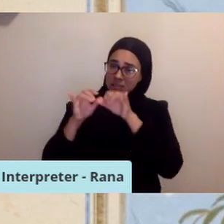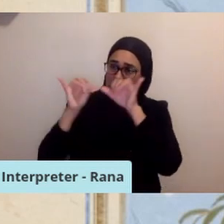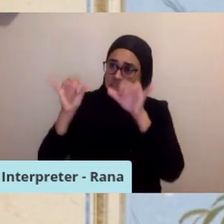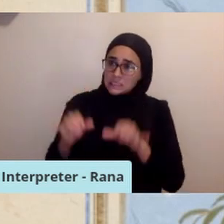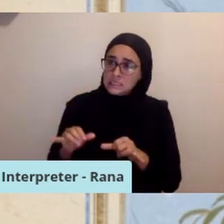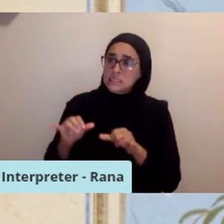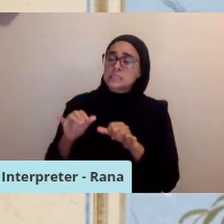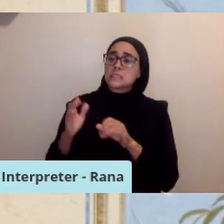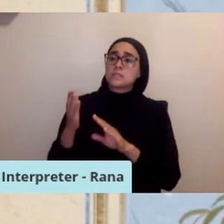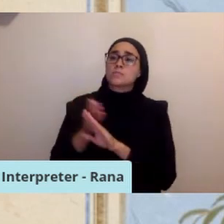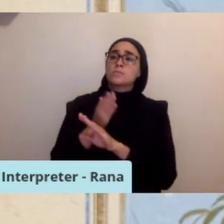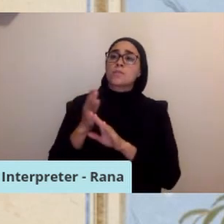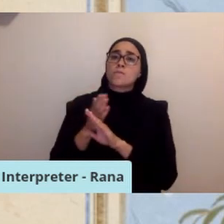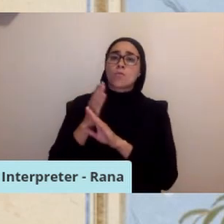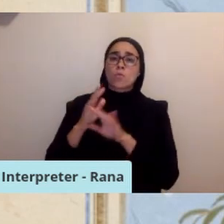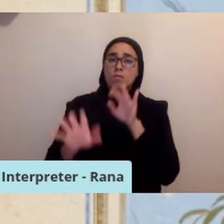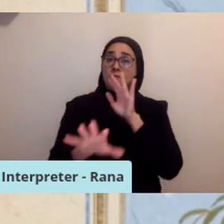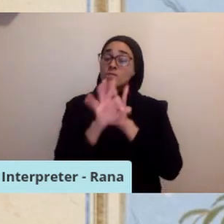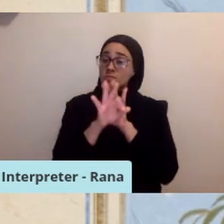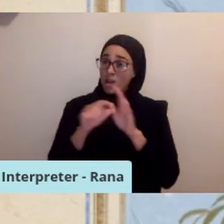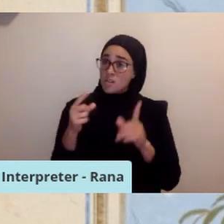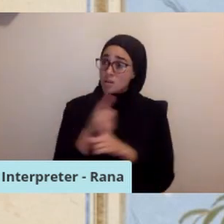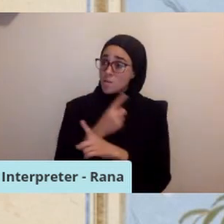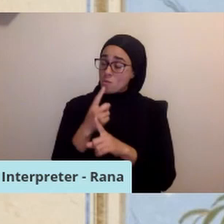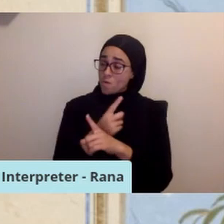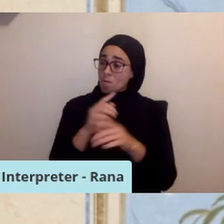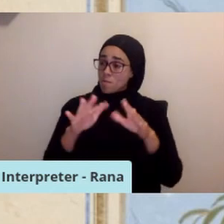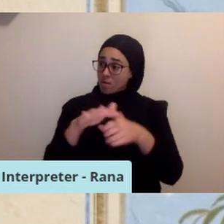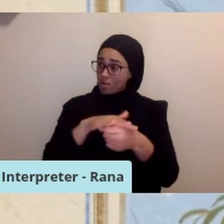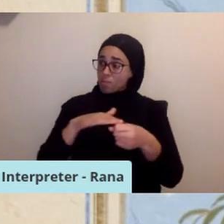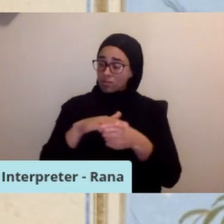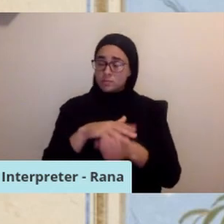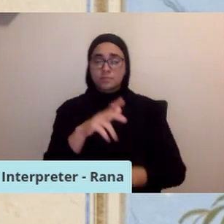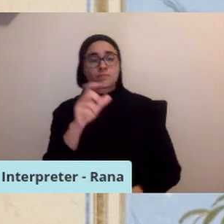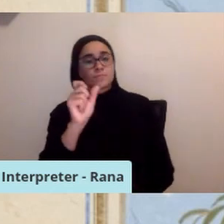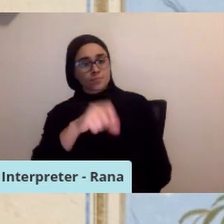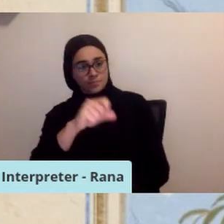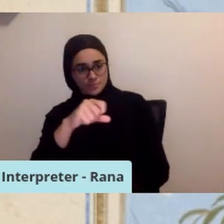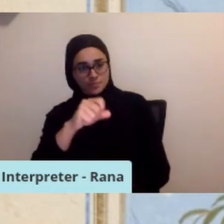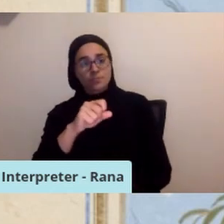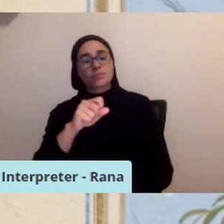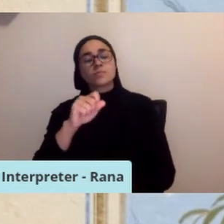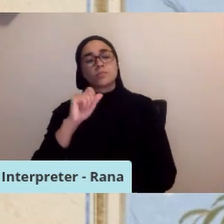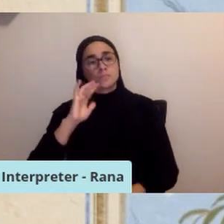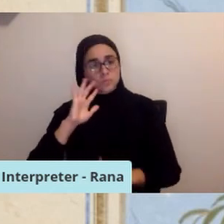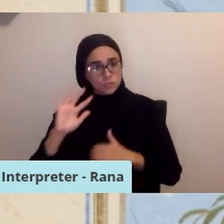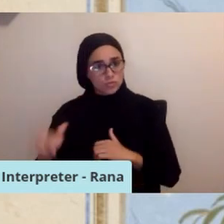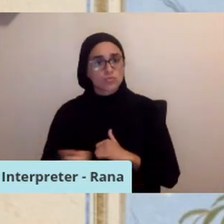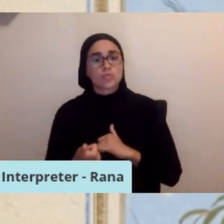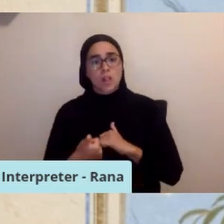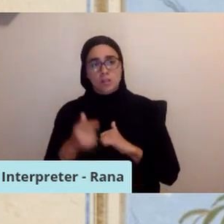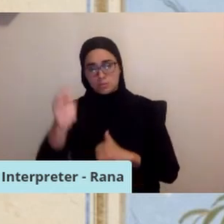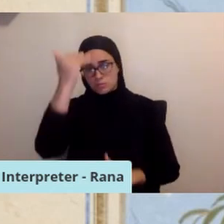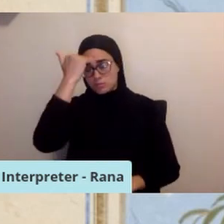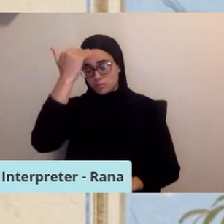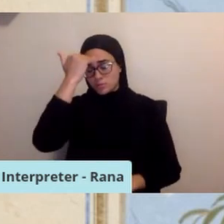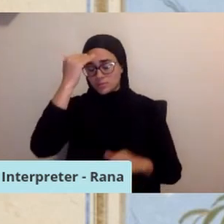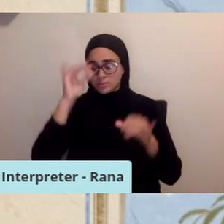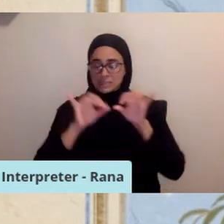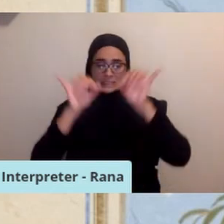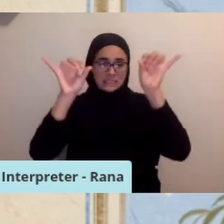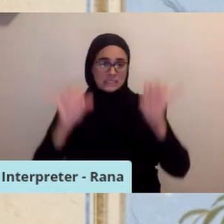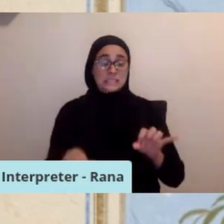before an appropriate place was found. It very much did. It was a very big challenge. As you know, the system sometimes